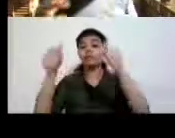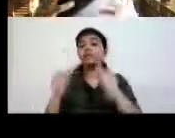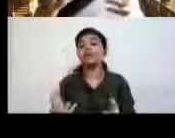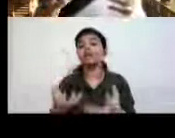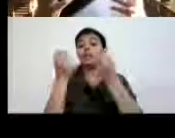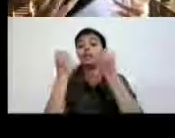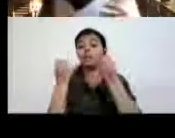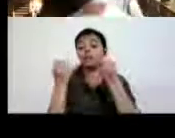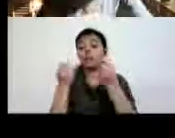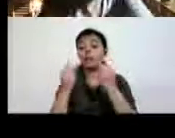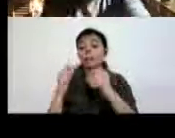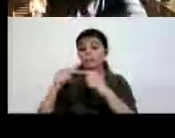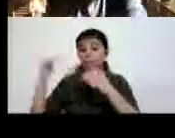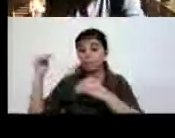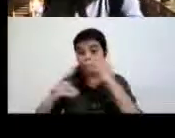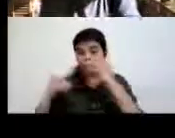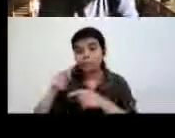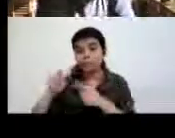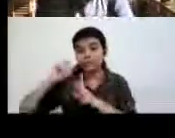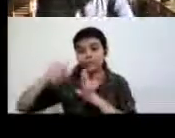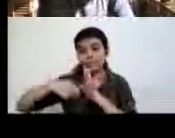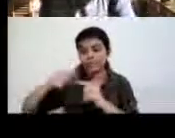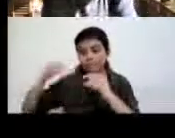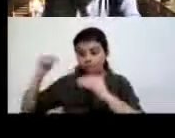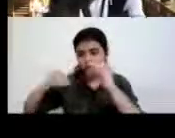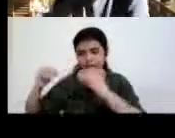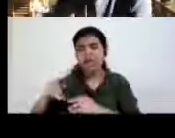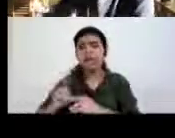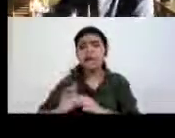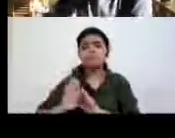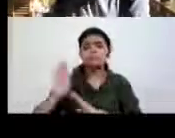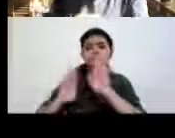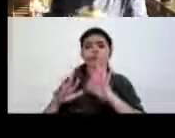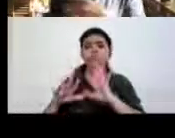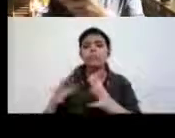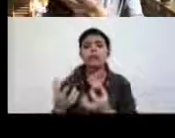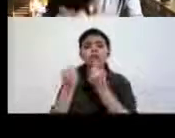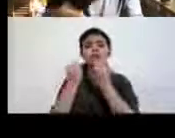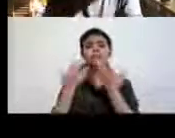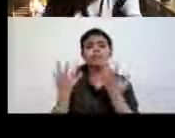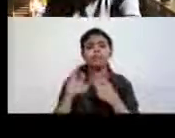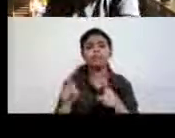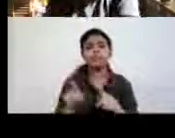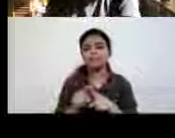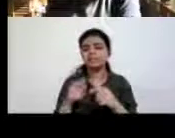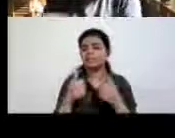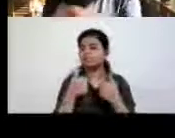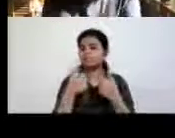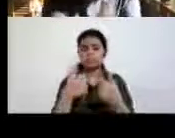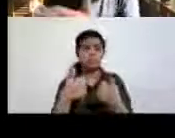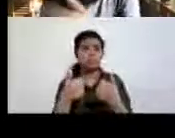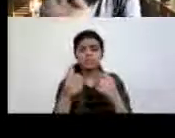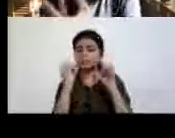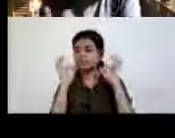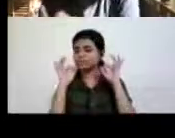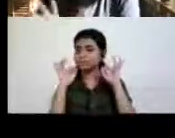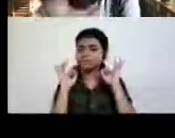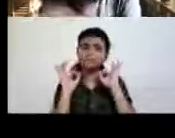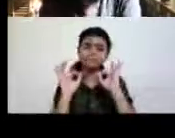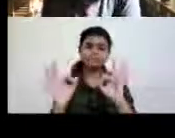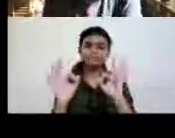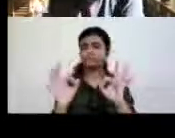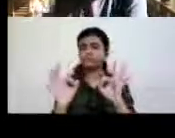whole project was that we were installing like a fantastic and